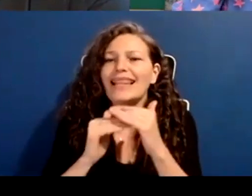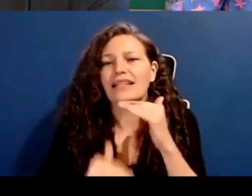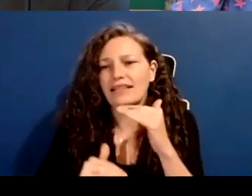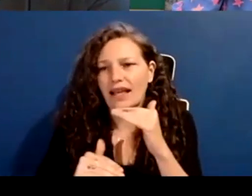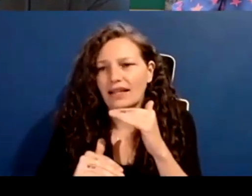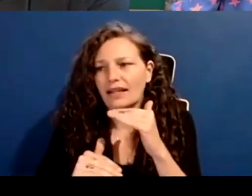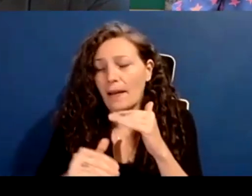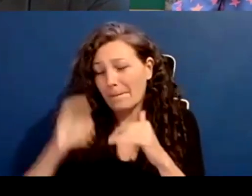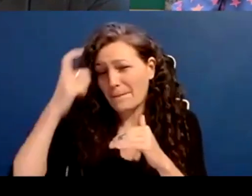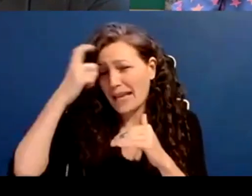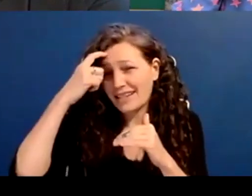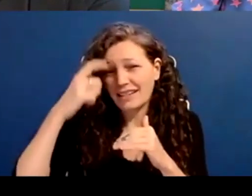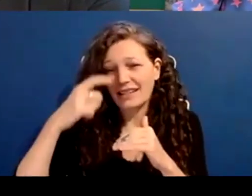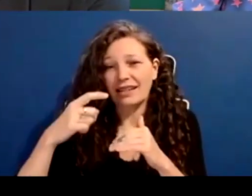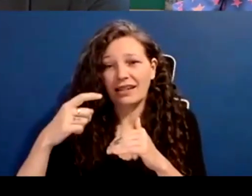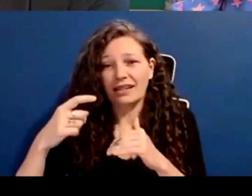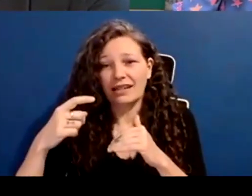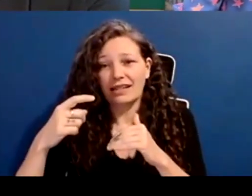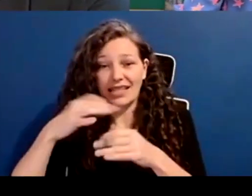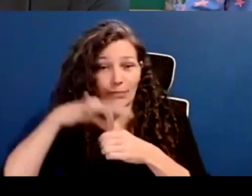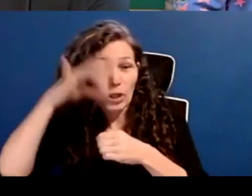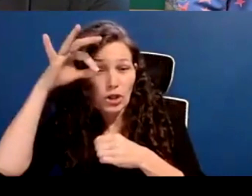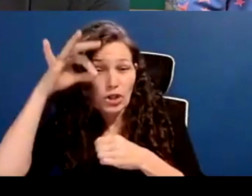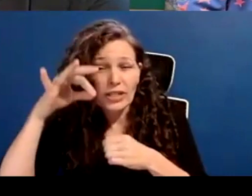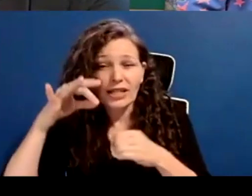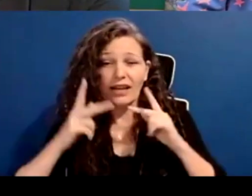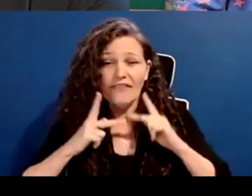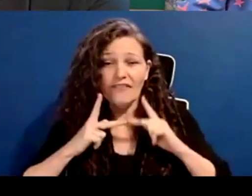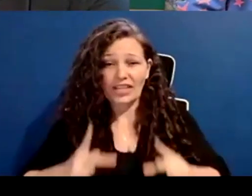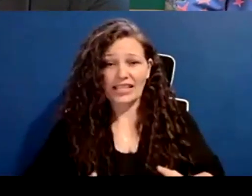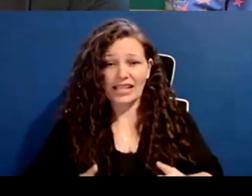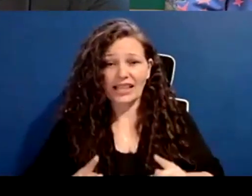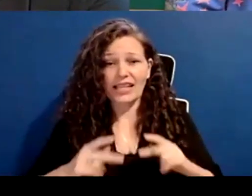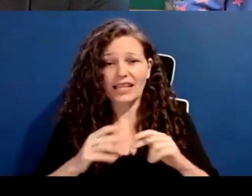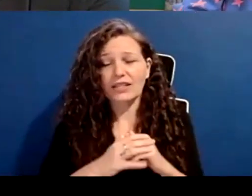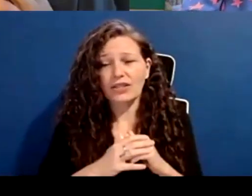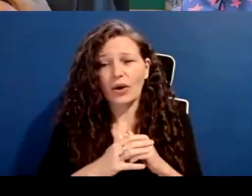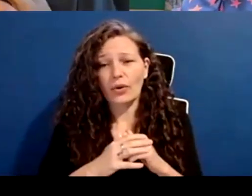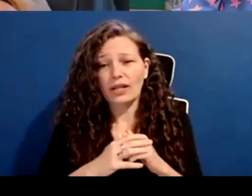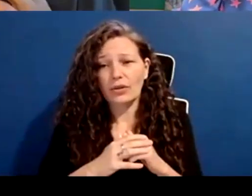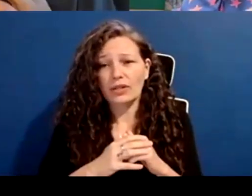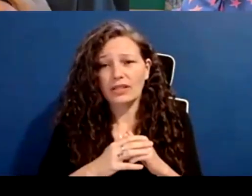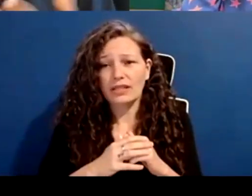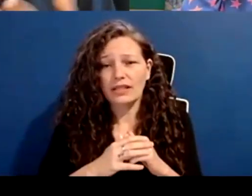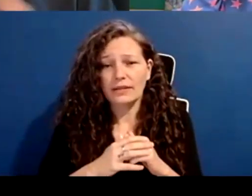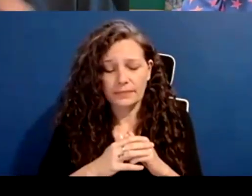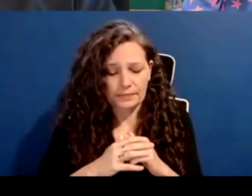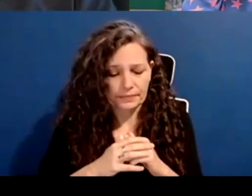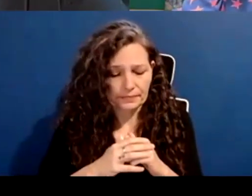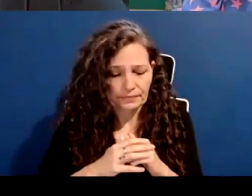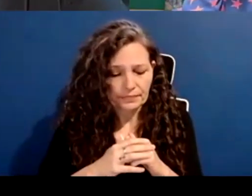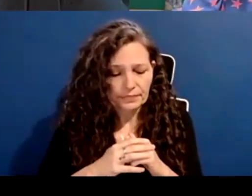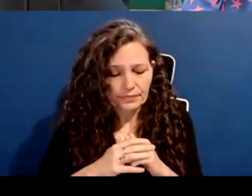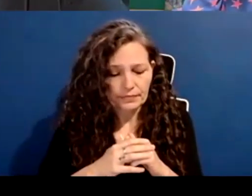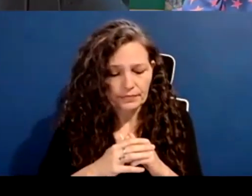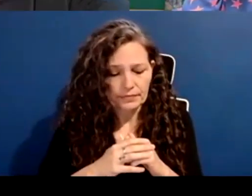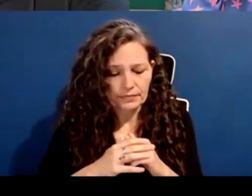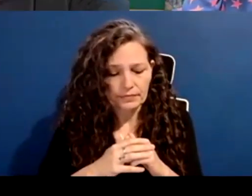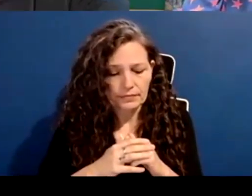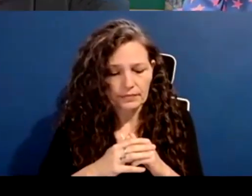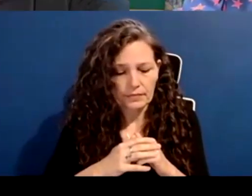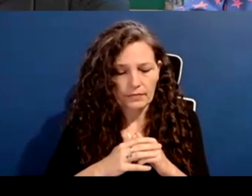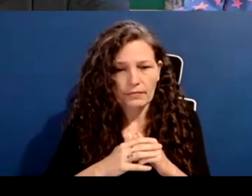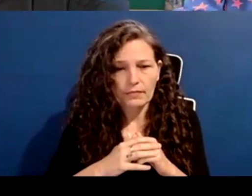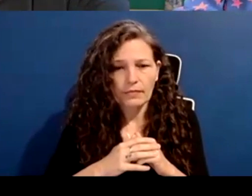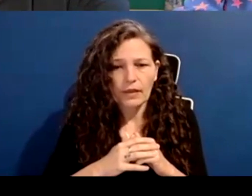cases physically. And so it was much more than just peering into an entire group of people and saying your